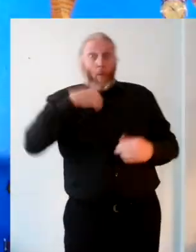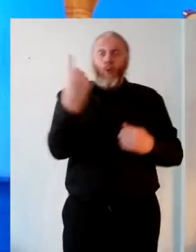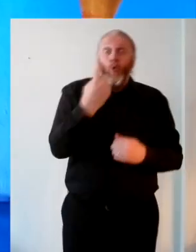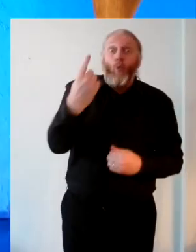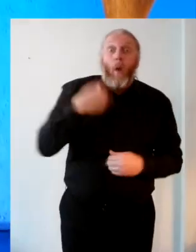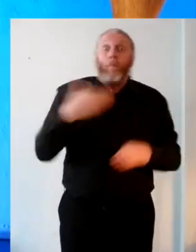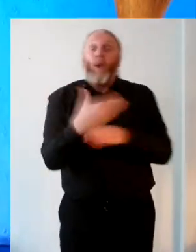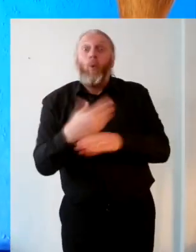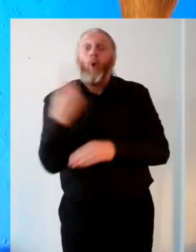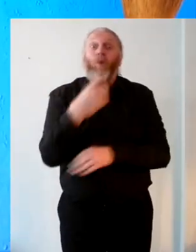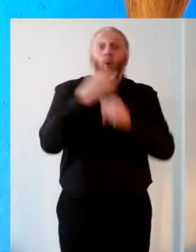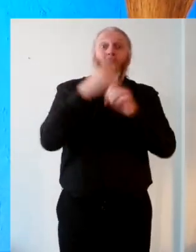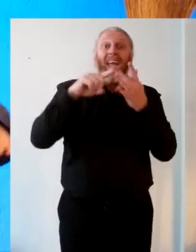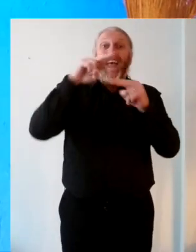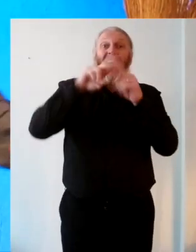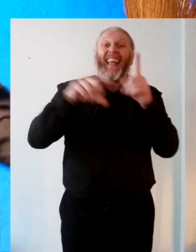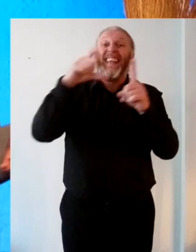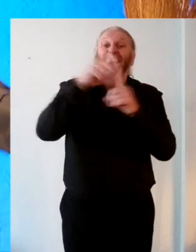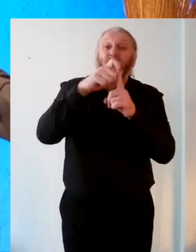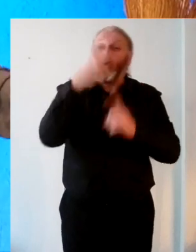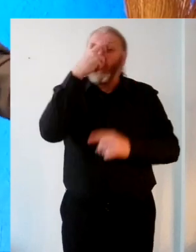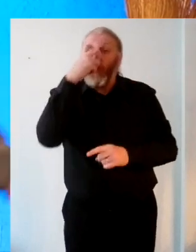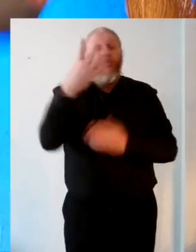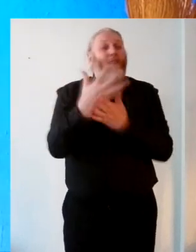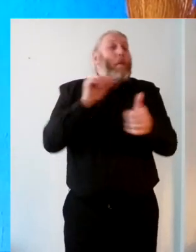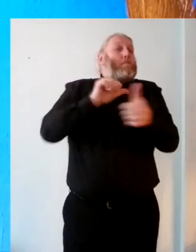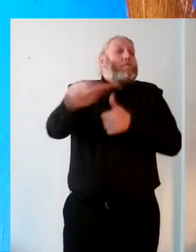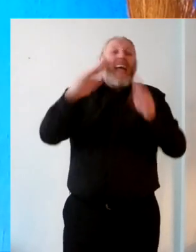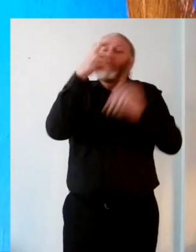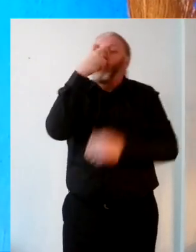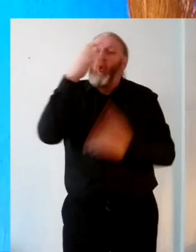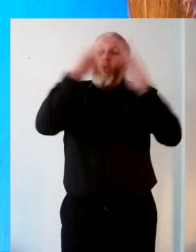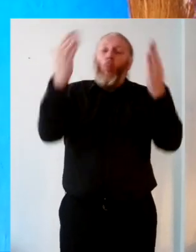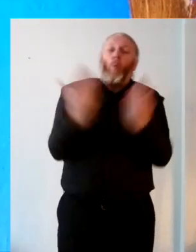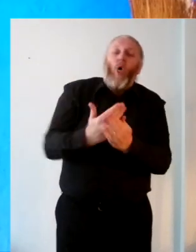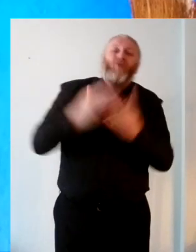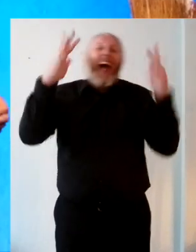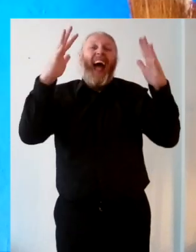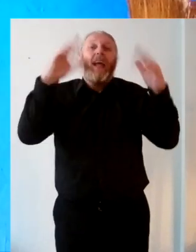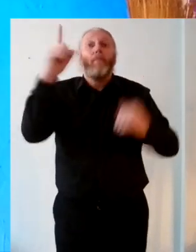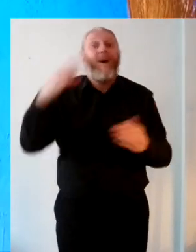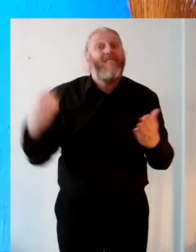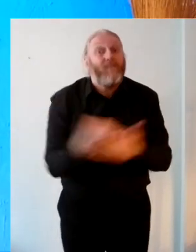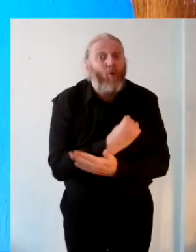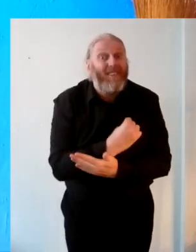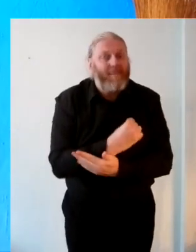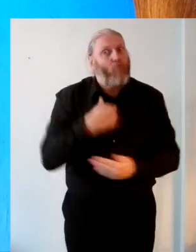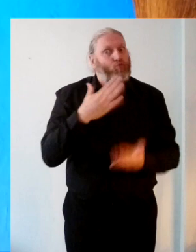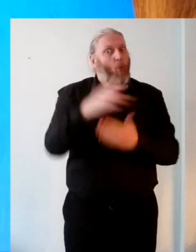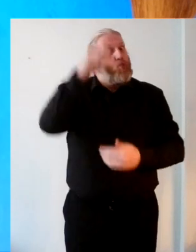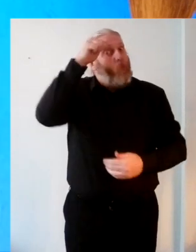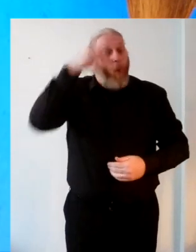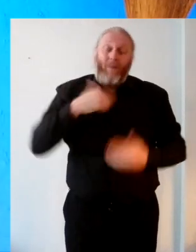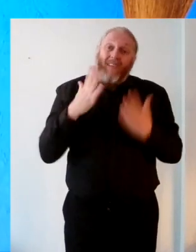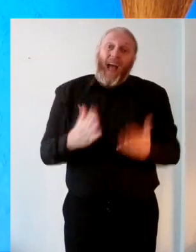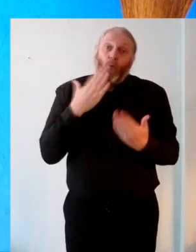I work for Giffords Circus, the world's best circus in the world! Yay! But unfortunately, as you can imagine, we've had to